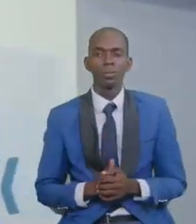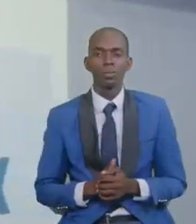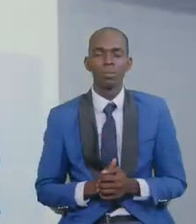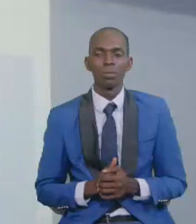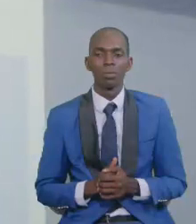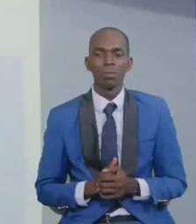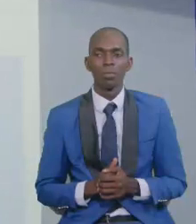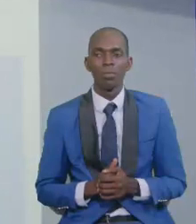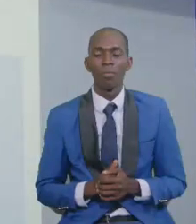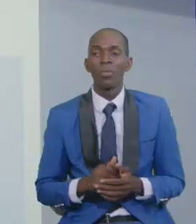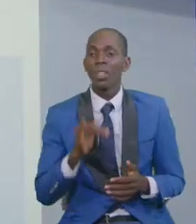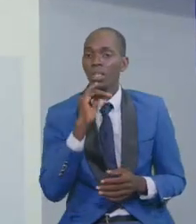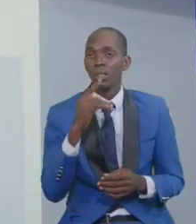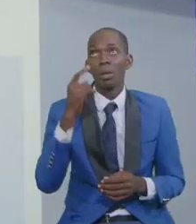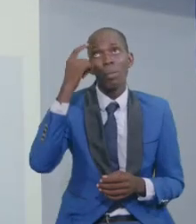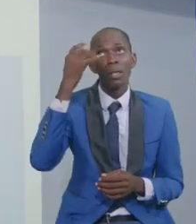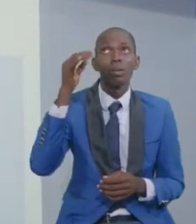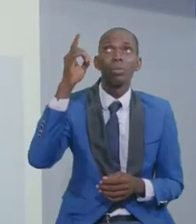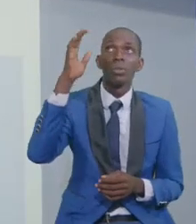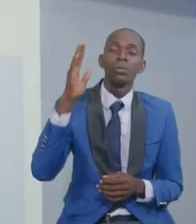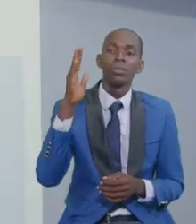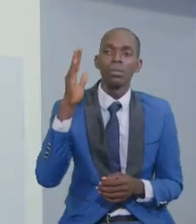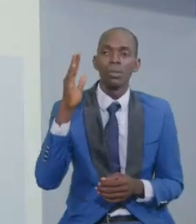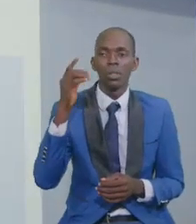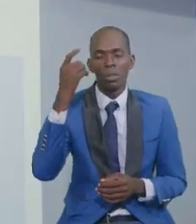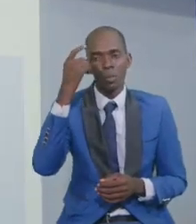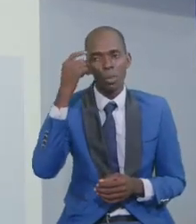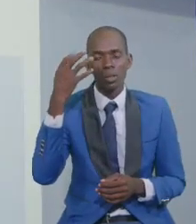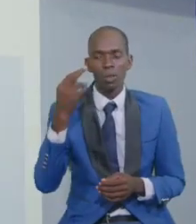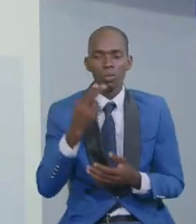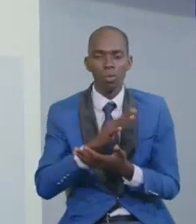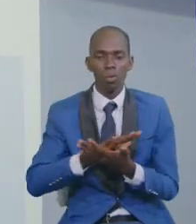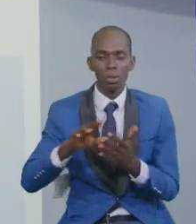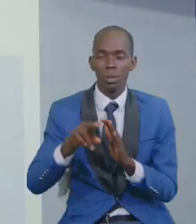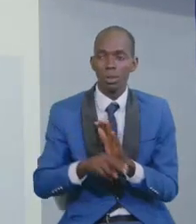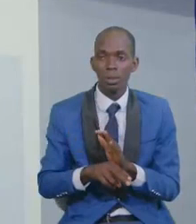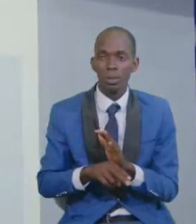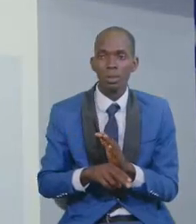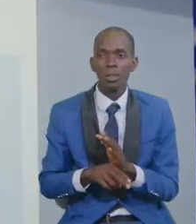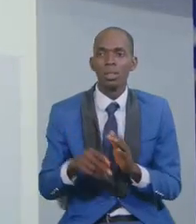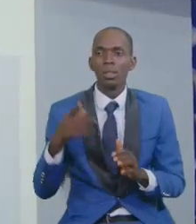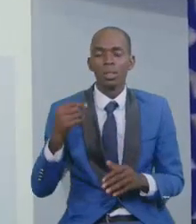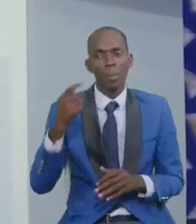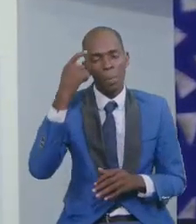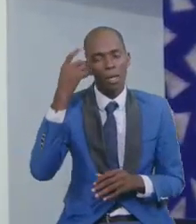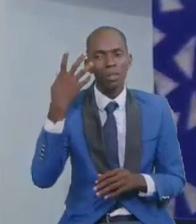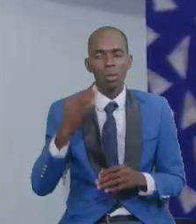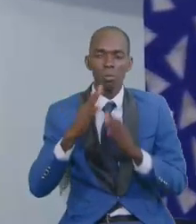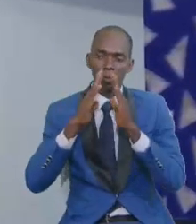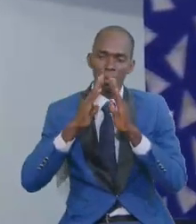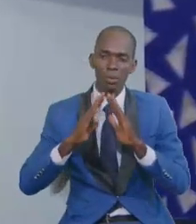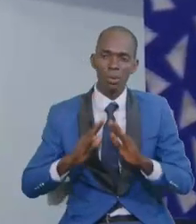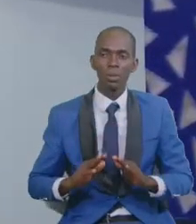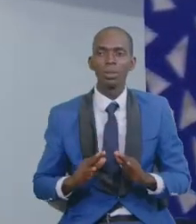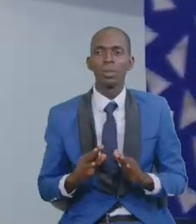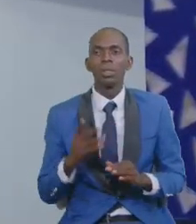If the mind of love, the mind of lowliness, the mind of meekness, the